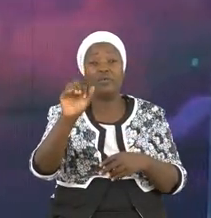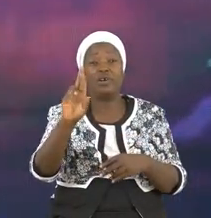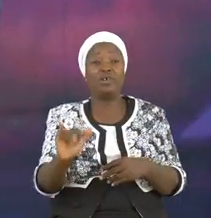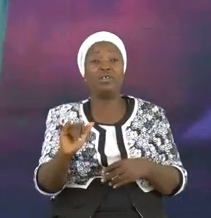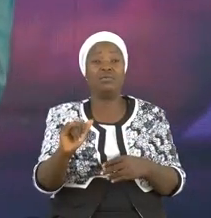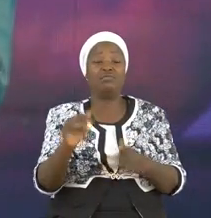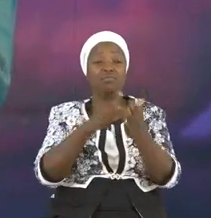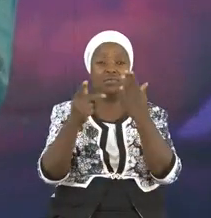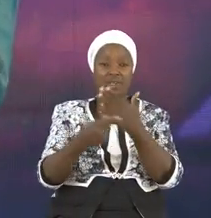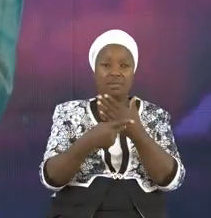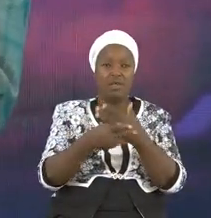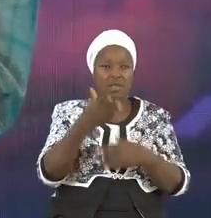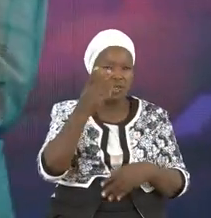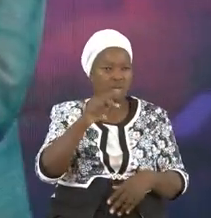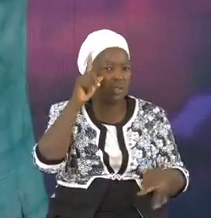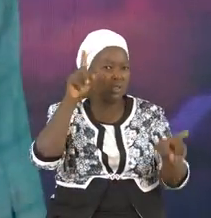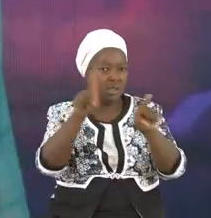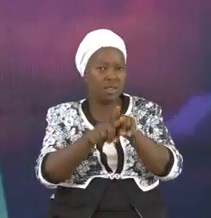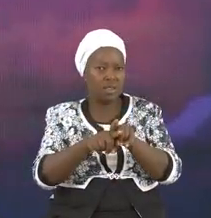had accident.